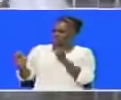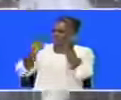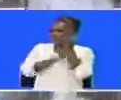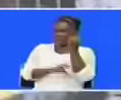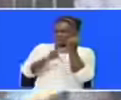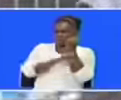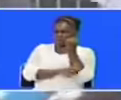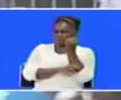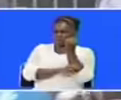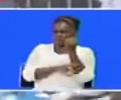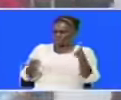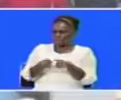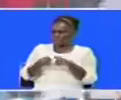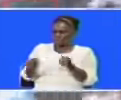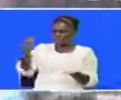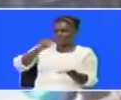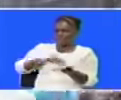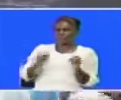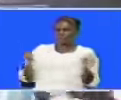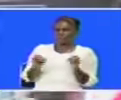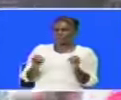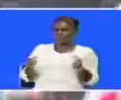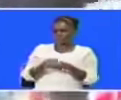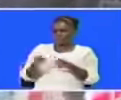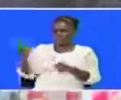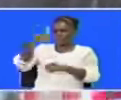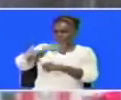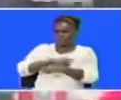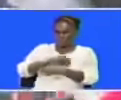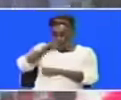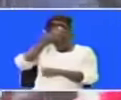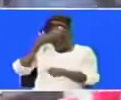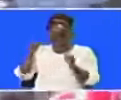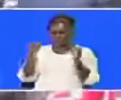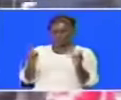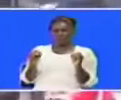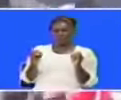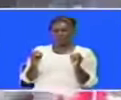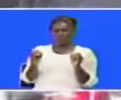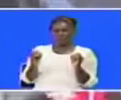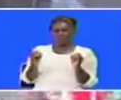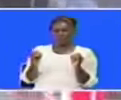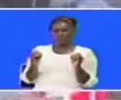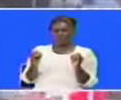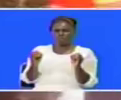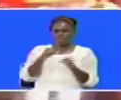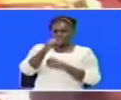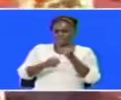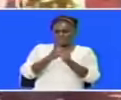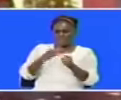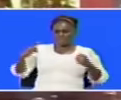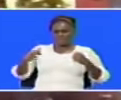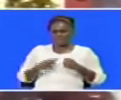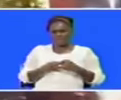country was never the same. On this day, may we never forget the events of this time, 8 years ago.